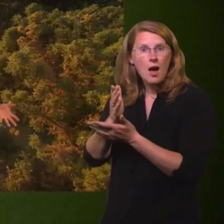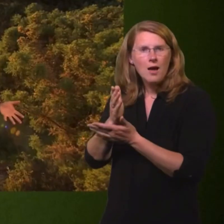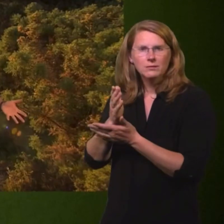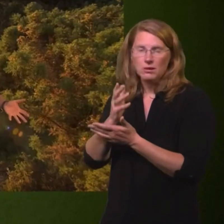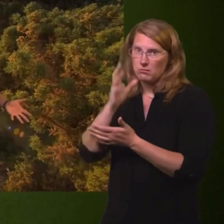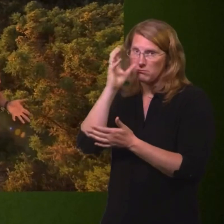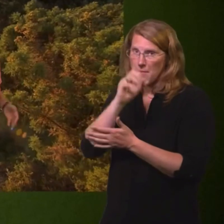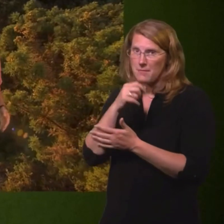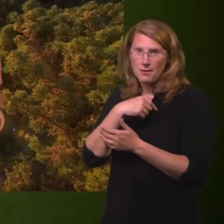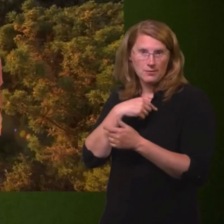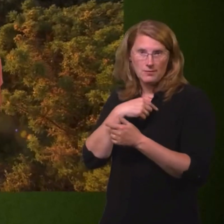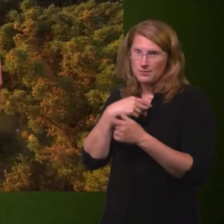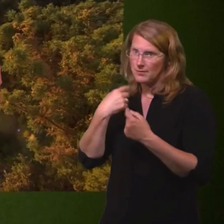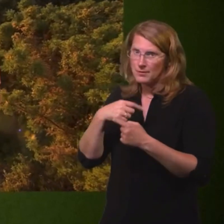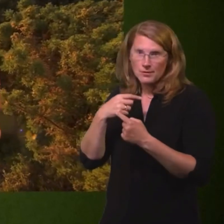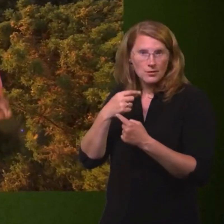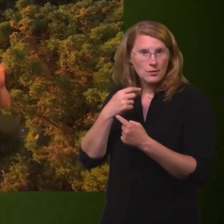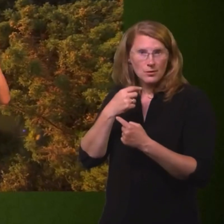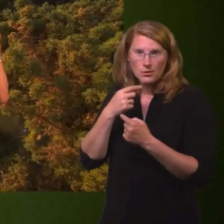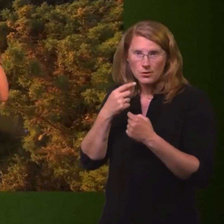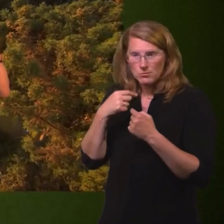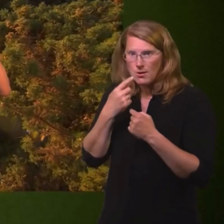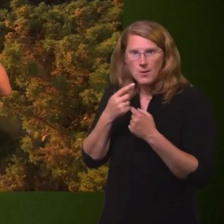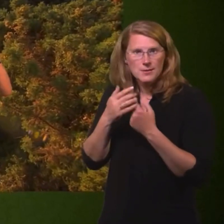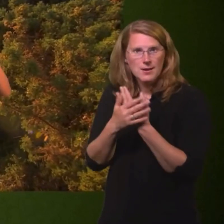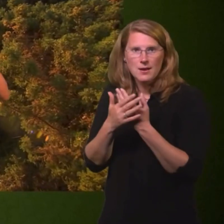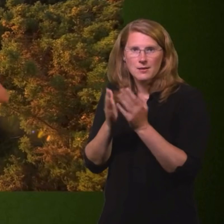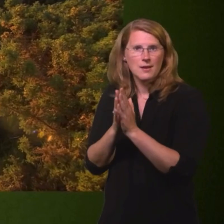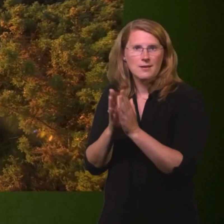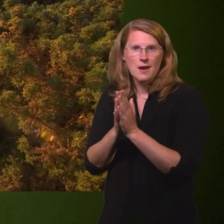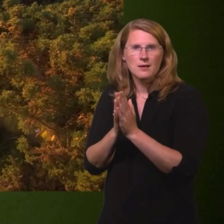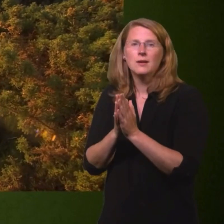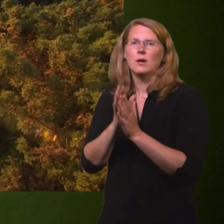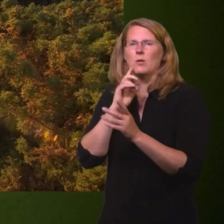by Monday, we might be able to give you the good news, fingers